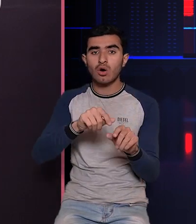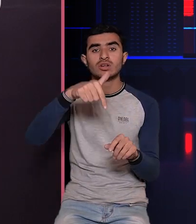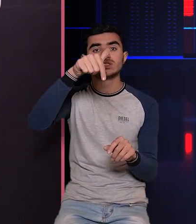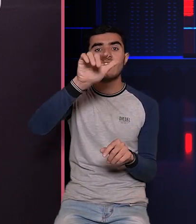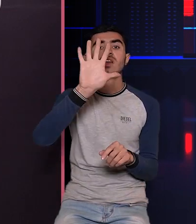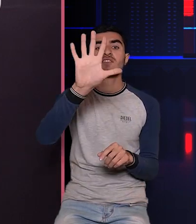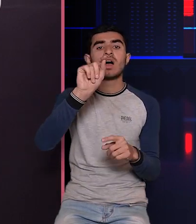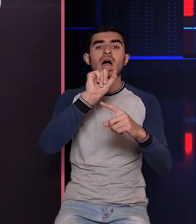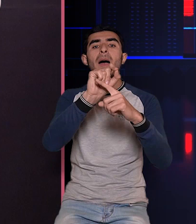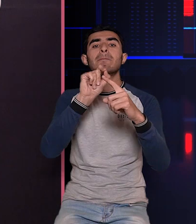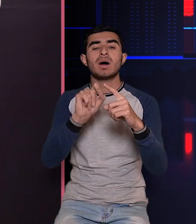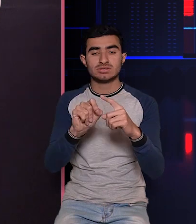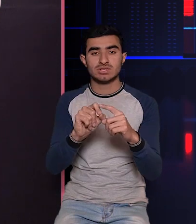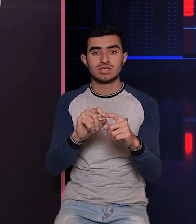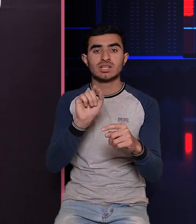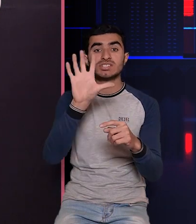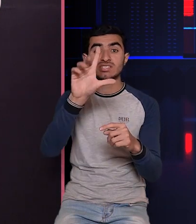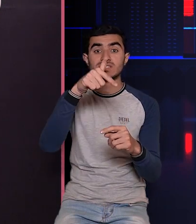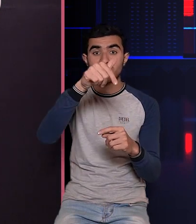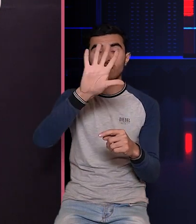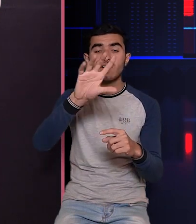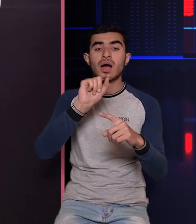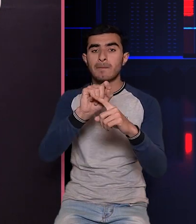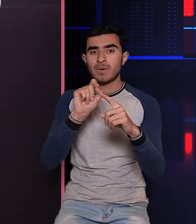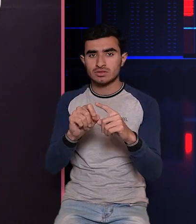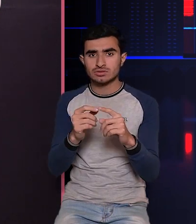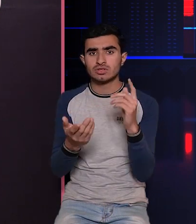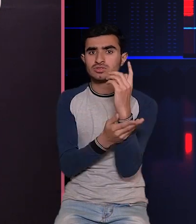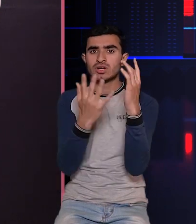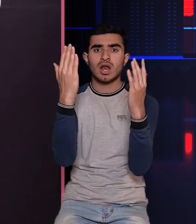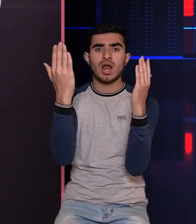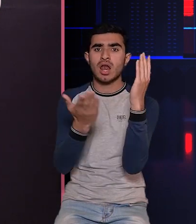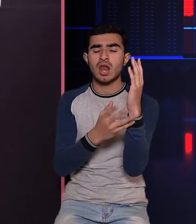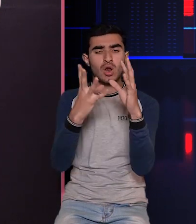broken, where we see the climate a certain way, where we see